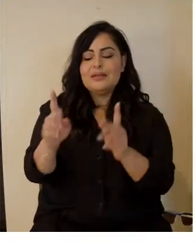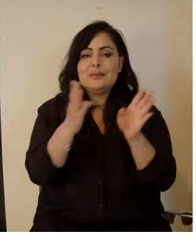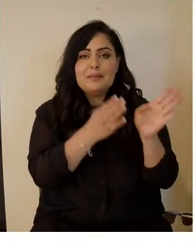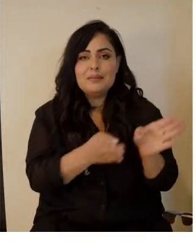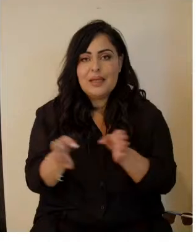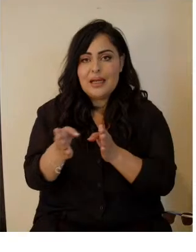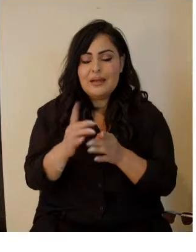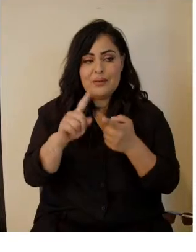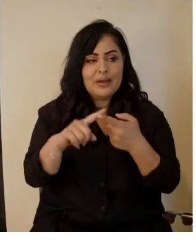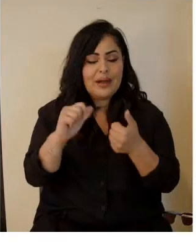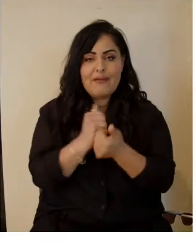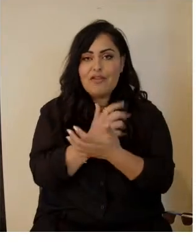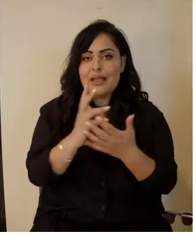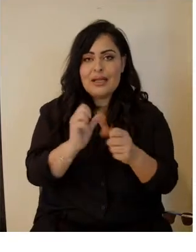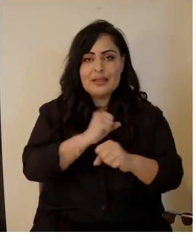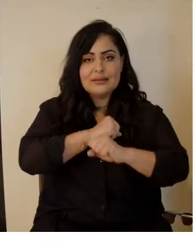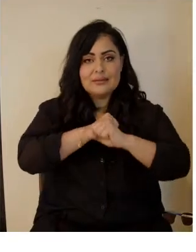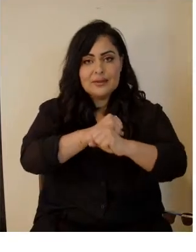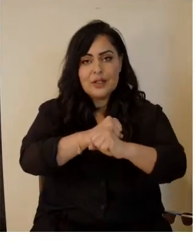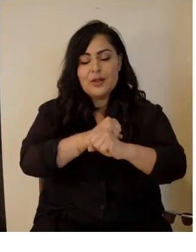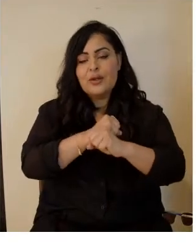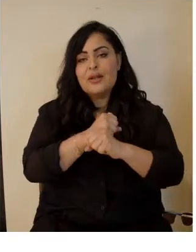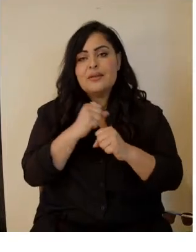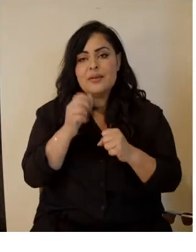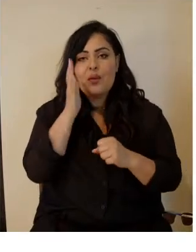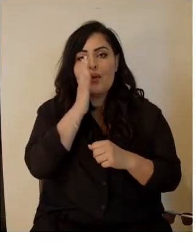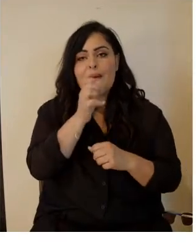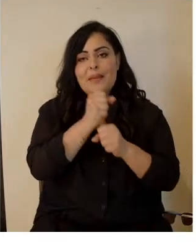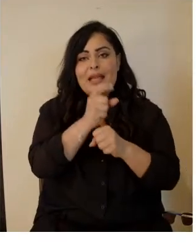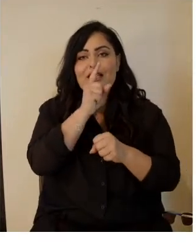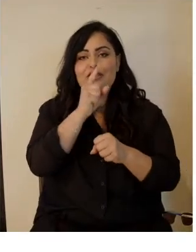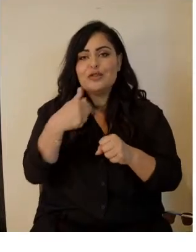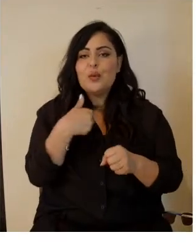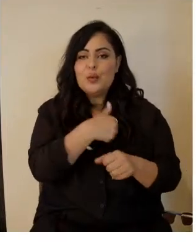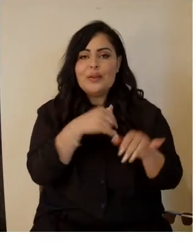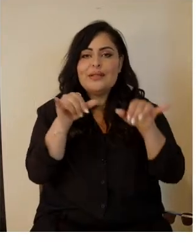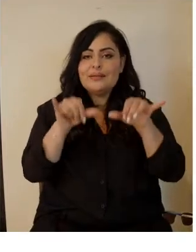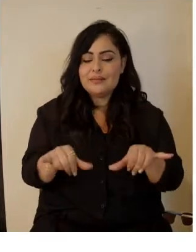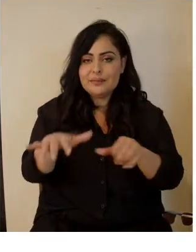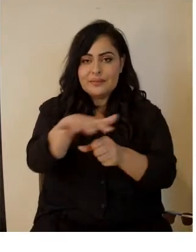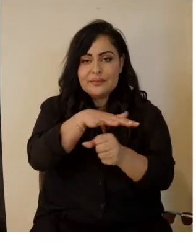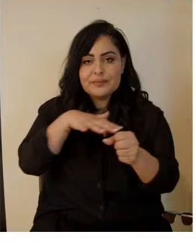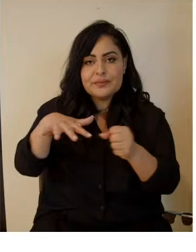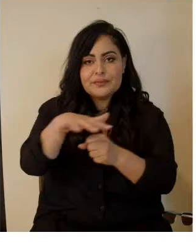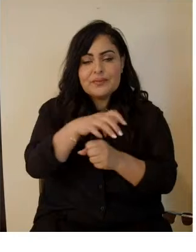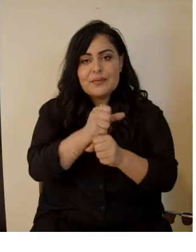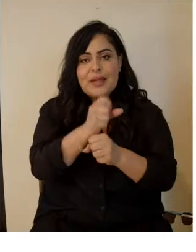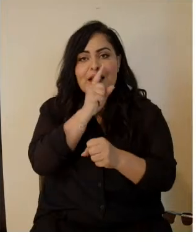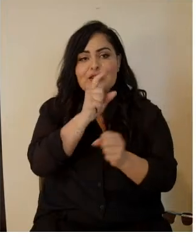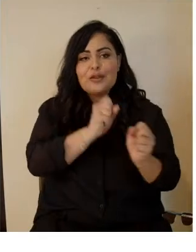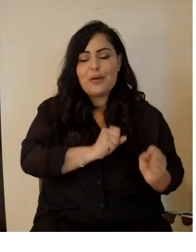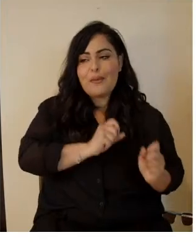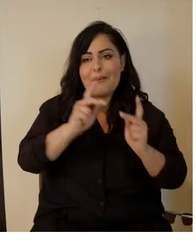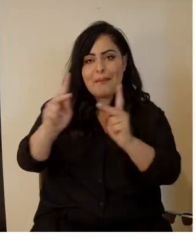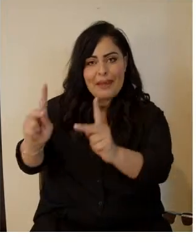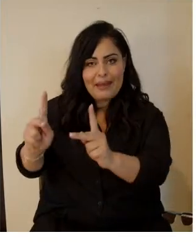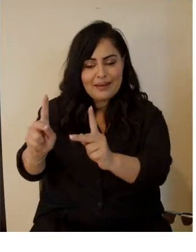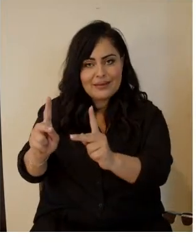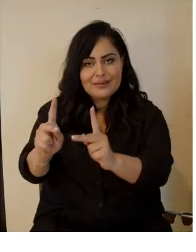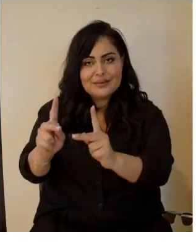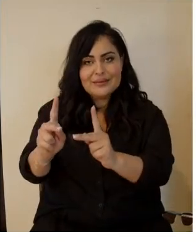once everything's secure, we will make sure that we stick around once we start letting everybody in. It's not like we're just